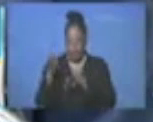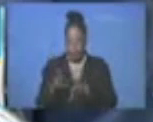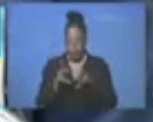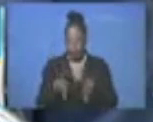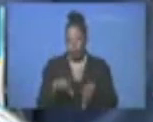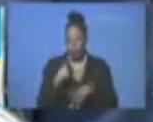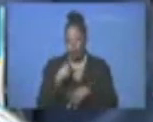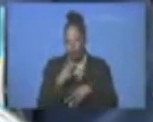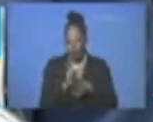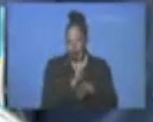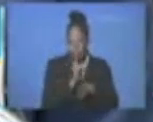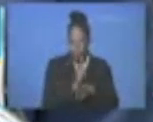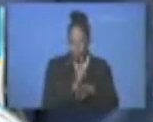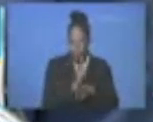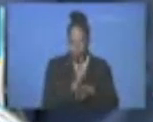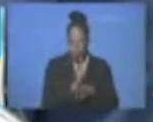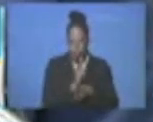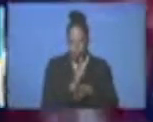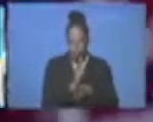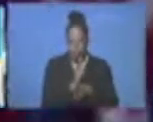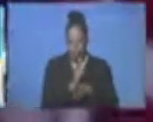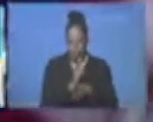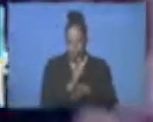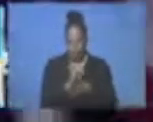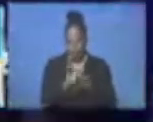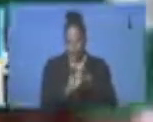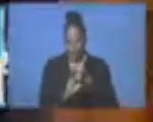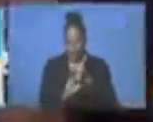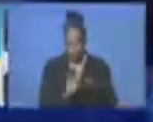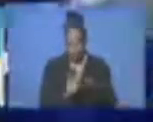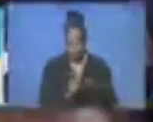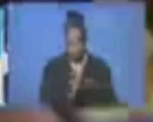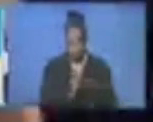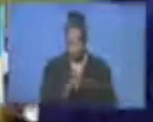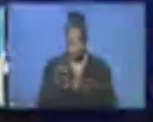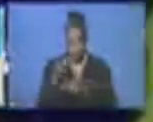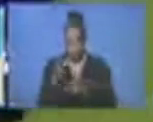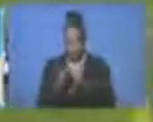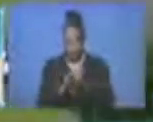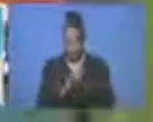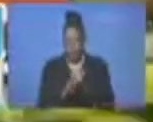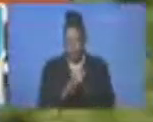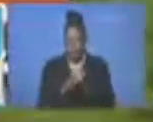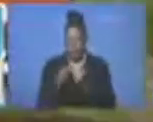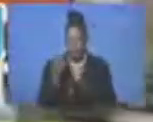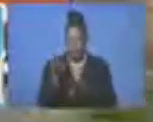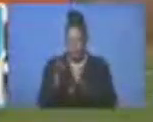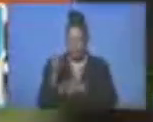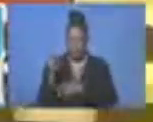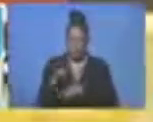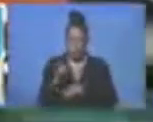whoever uses the facility, is ensured that they are safe. And shortly after that, because, you know, we won the bid to host